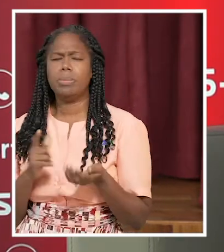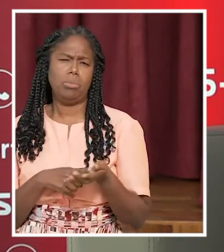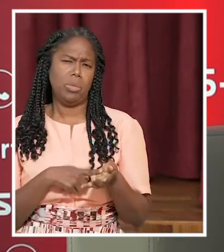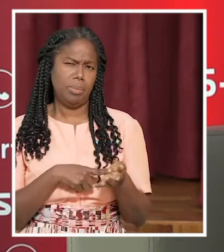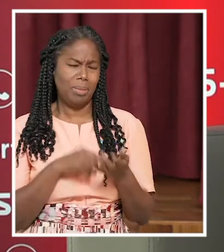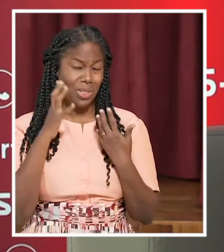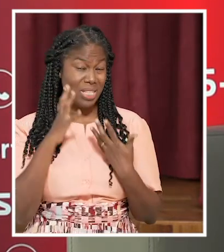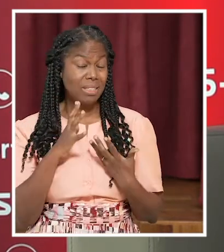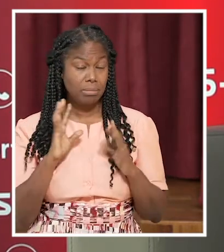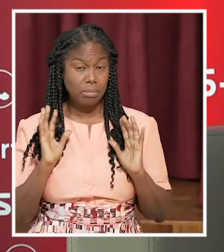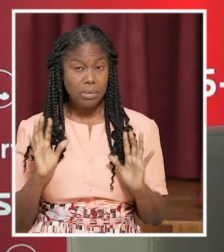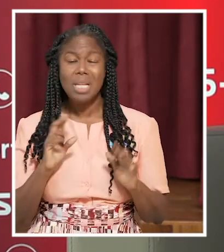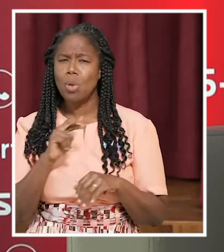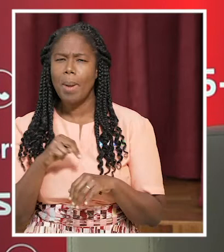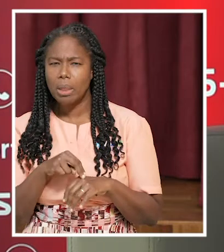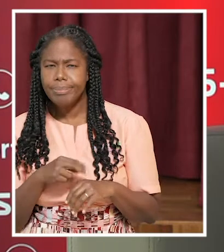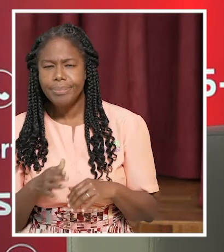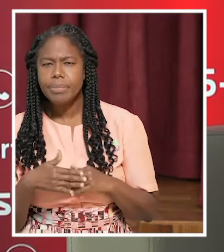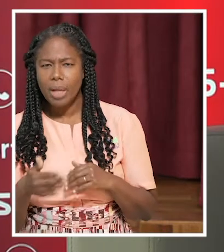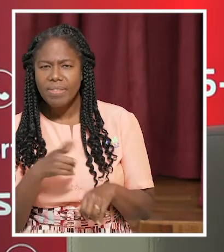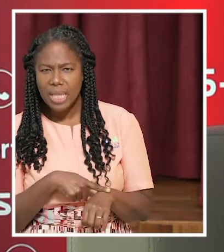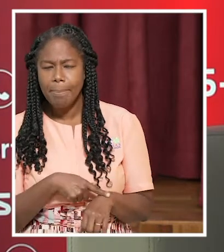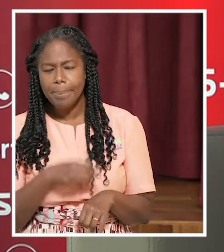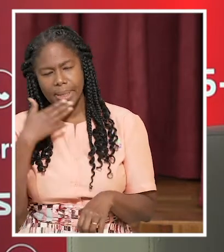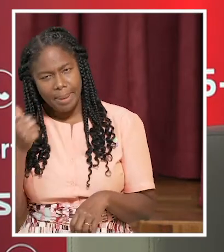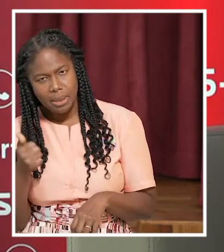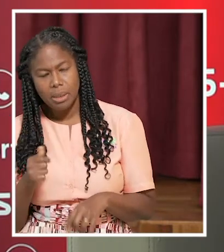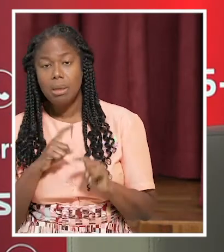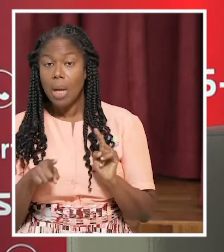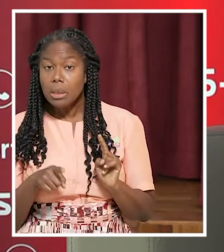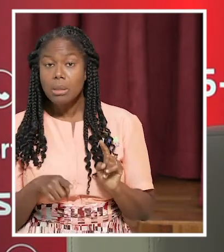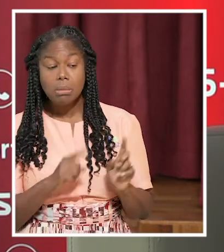you get that assistance, or you may not be able to get that assistance immediately, you can have a